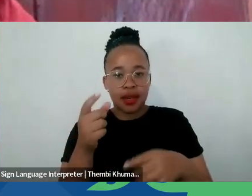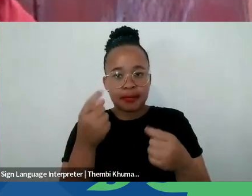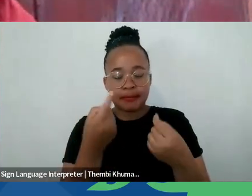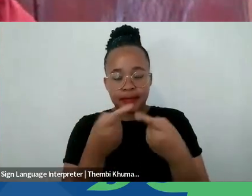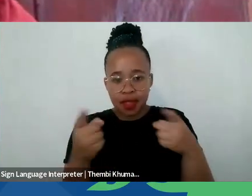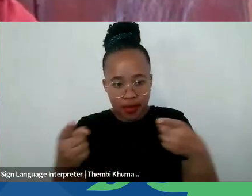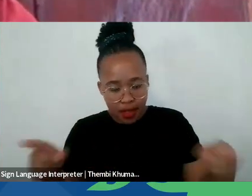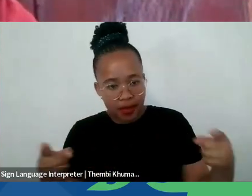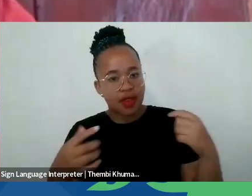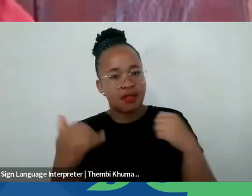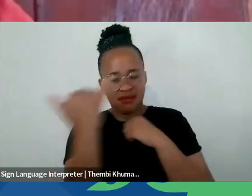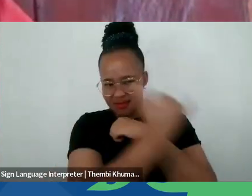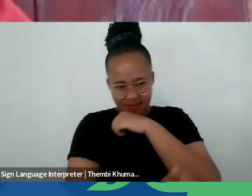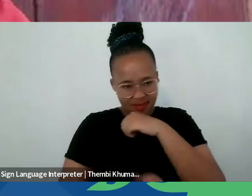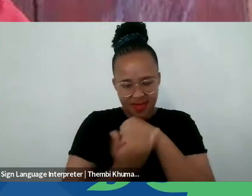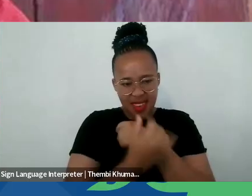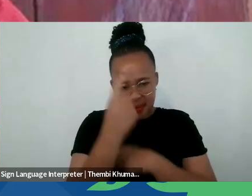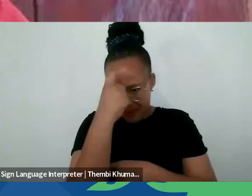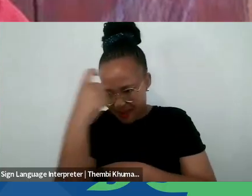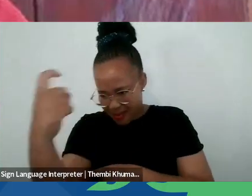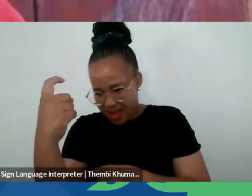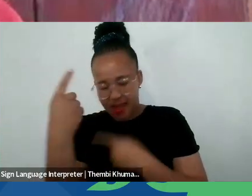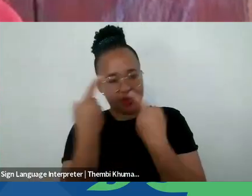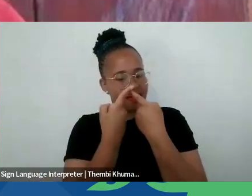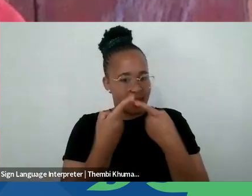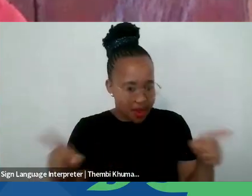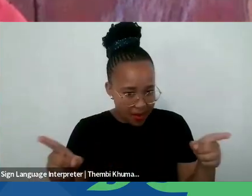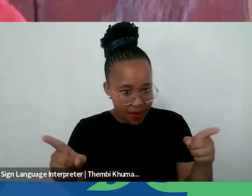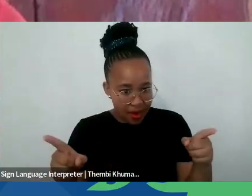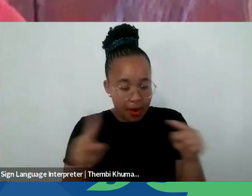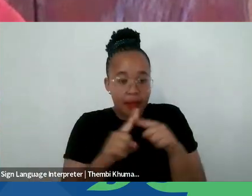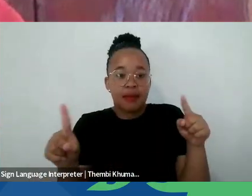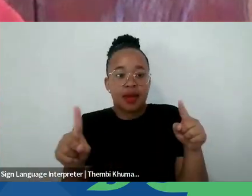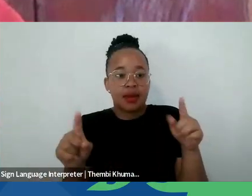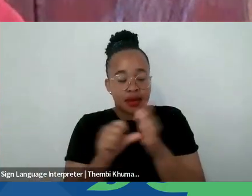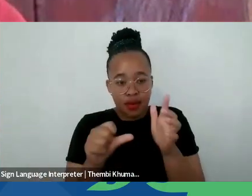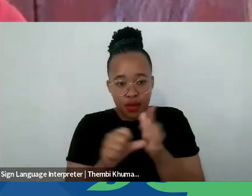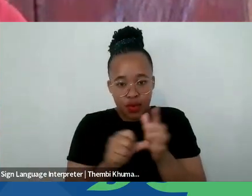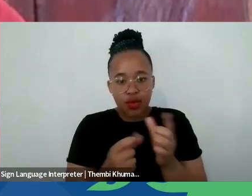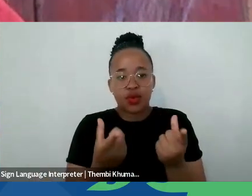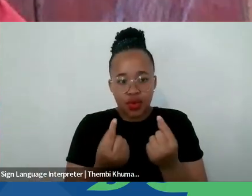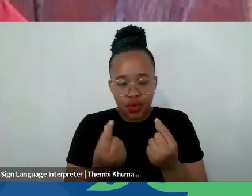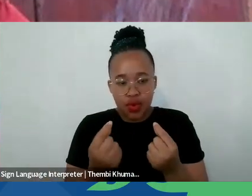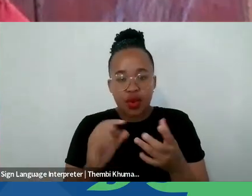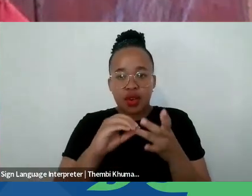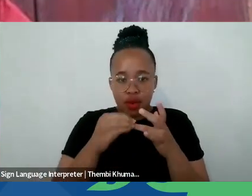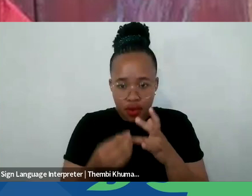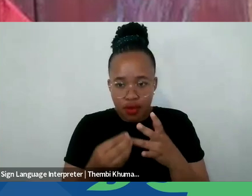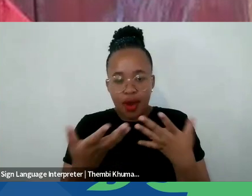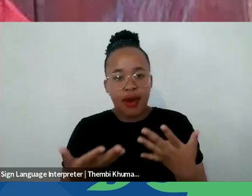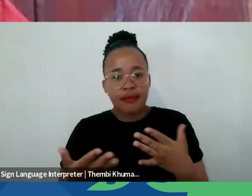cultural perspectives. So, what we do is that we've tried to sensitize the community where we